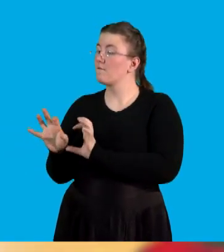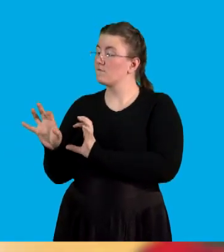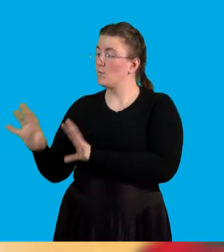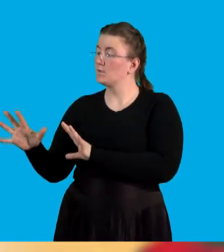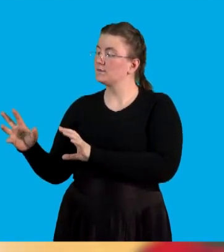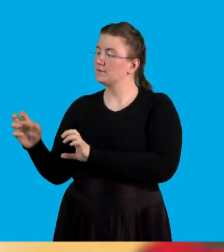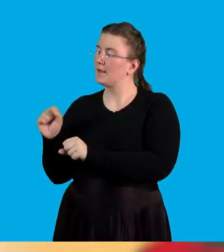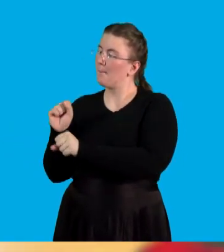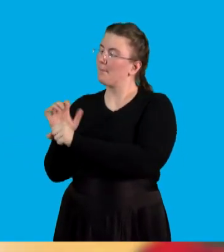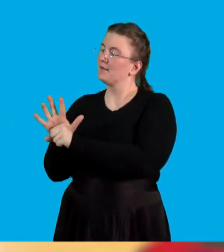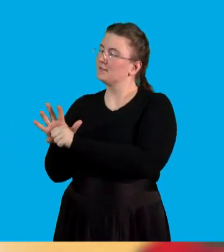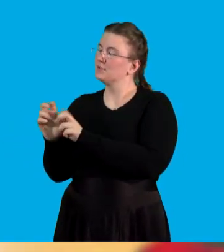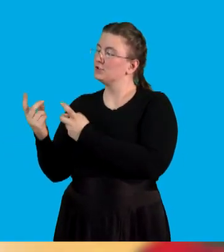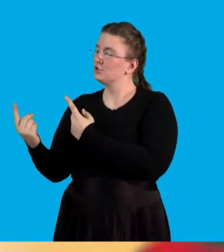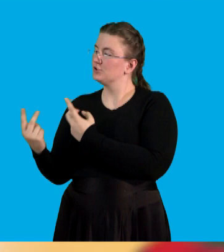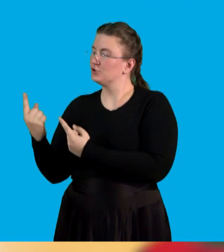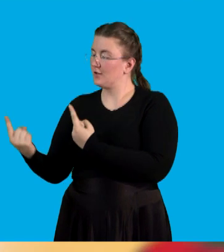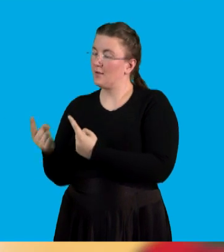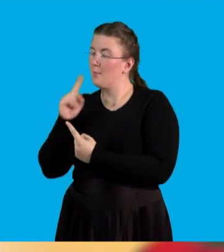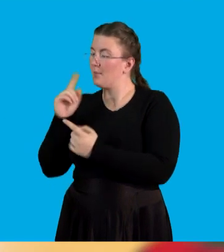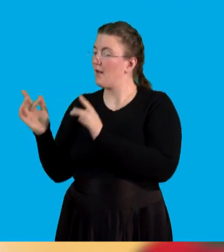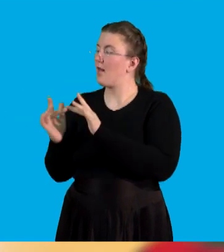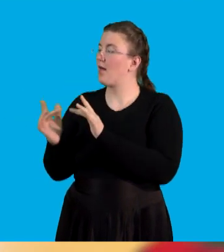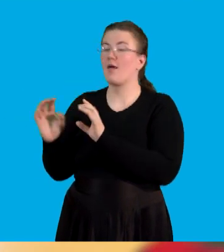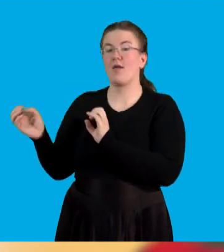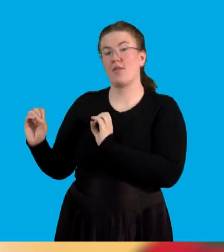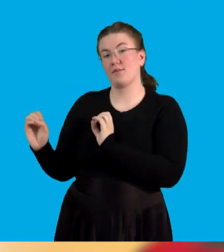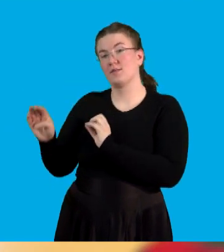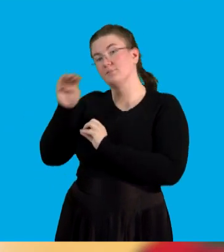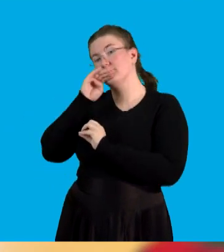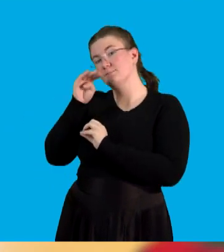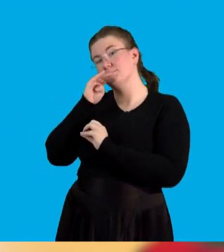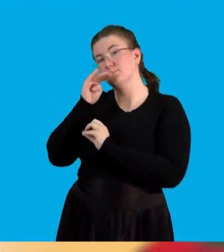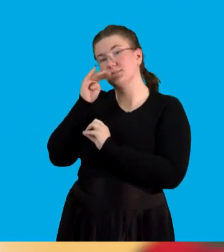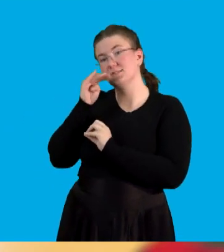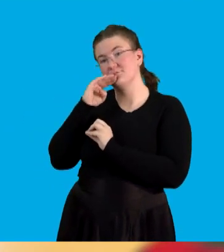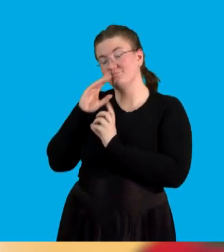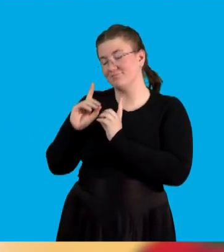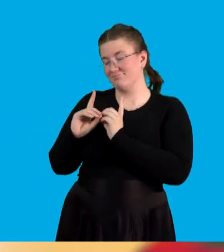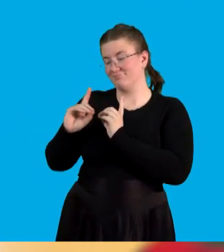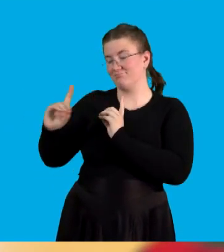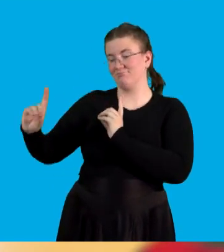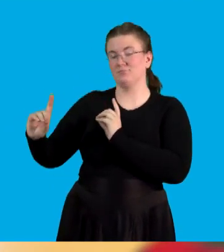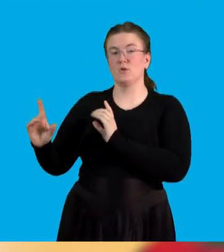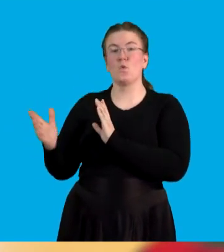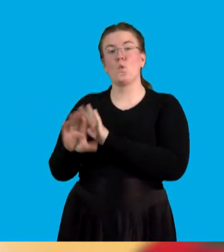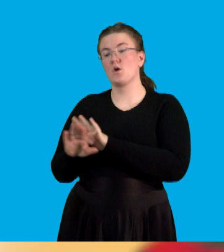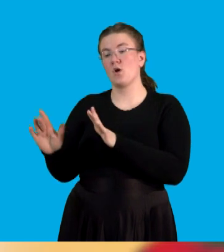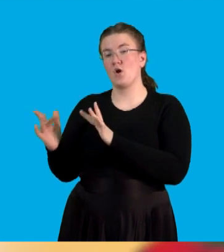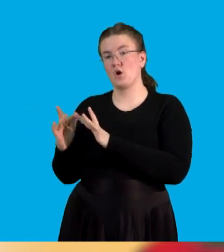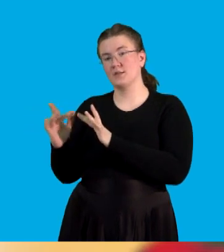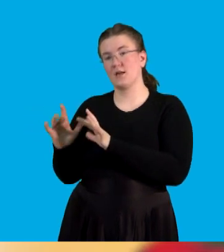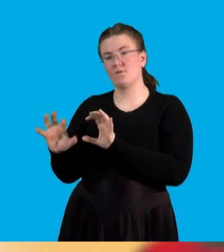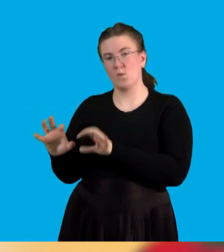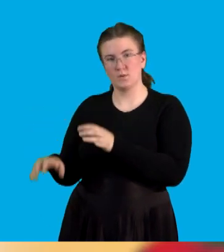without those two objects touching, then that is going to be action at a distance, or that force there is going to be a non-contact force or